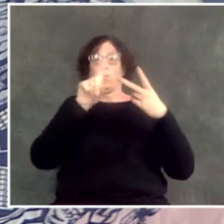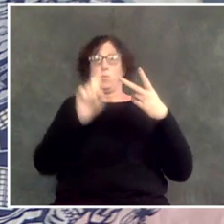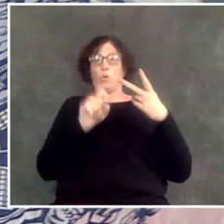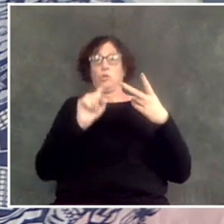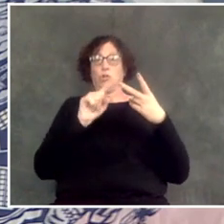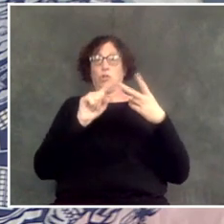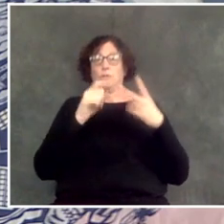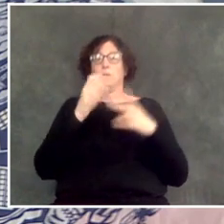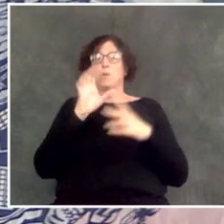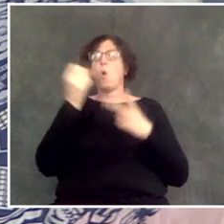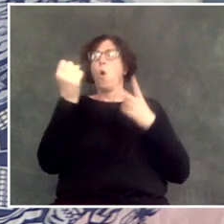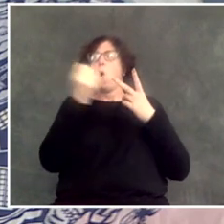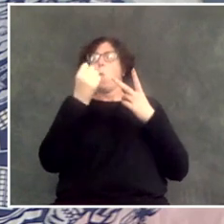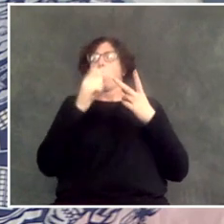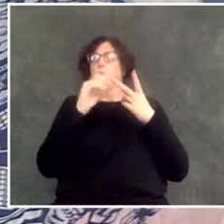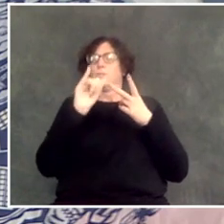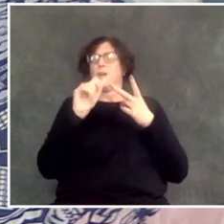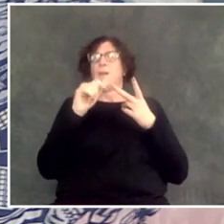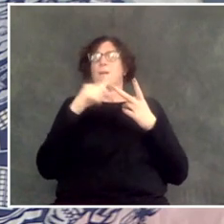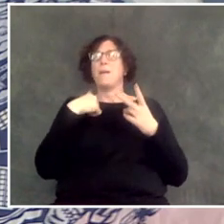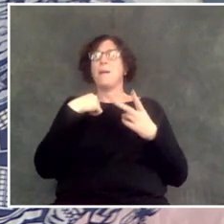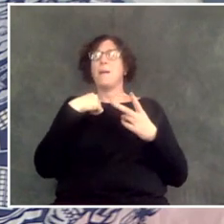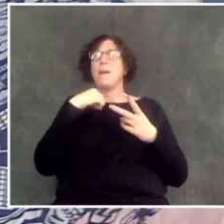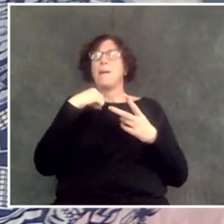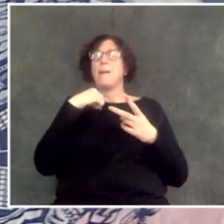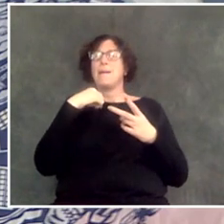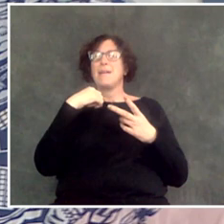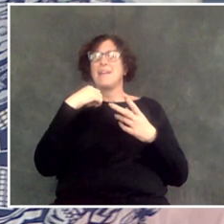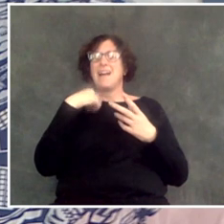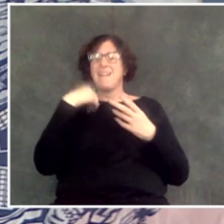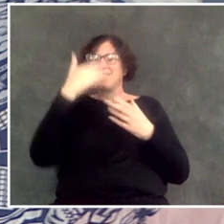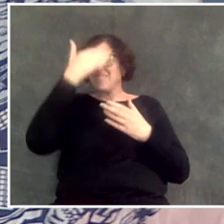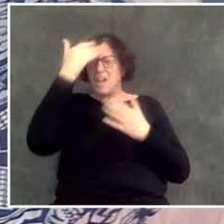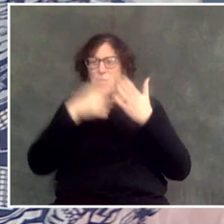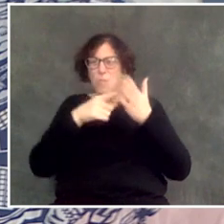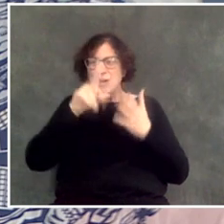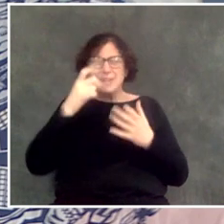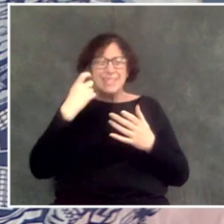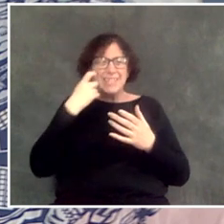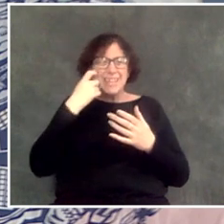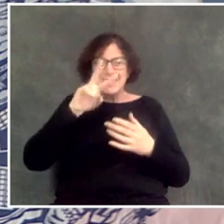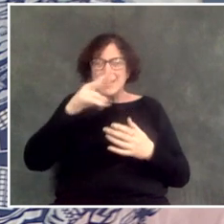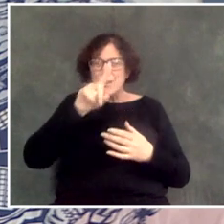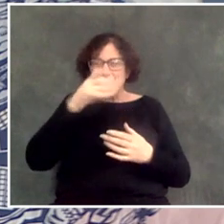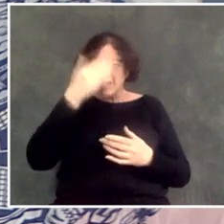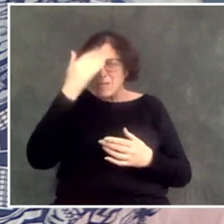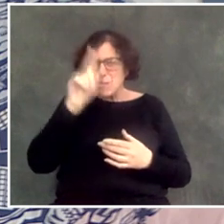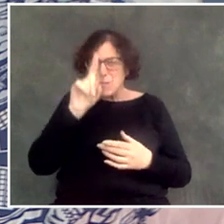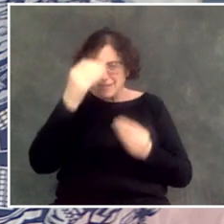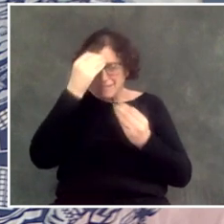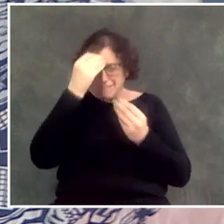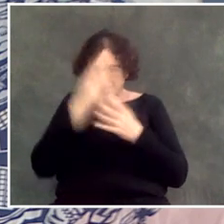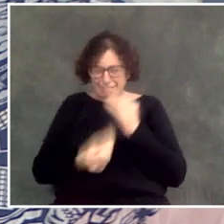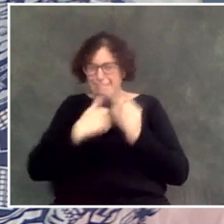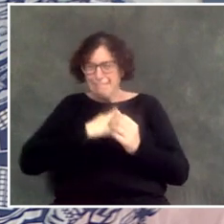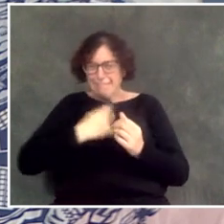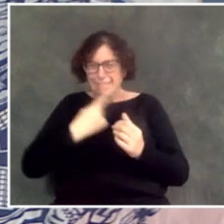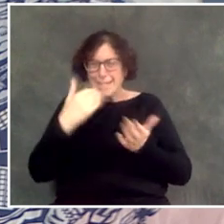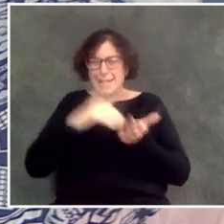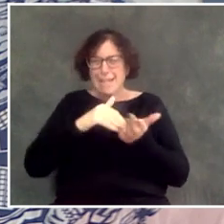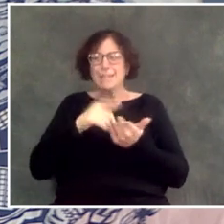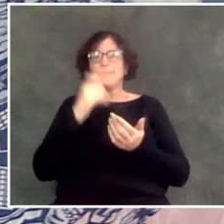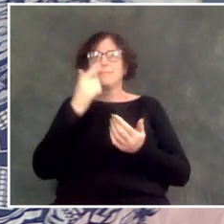have gotten much sleep lately. What was the second part again? Oh, you can cue me. Rent freeze, thank you. On that part,